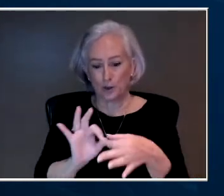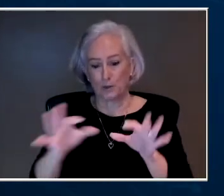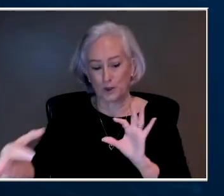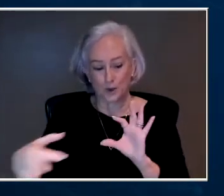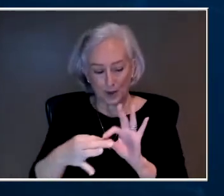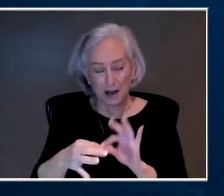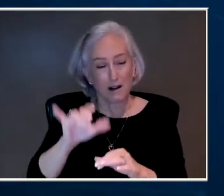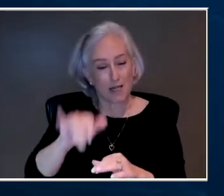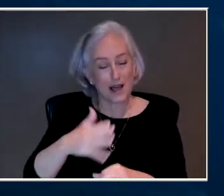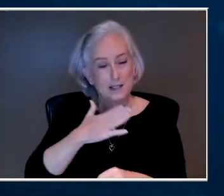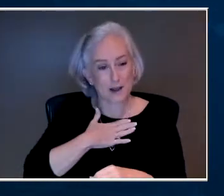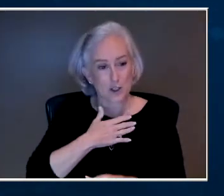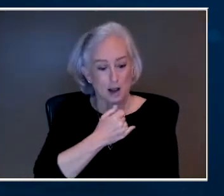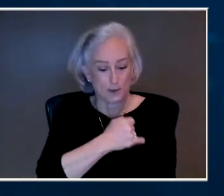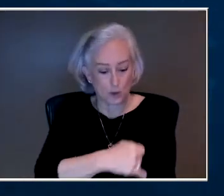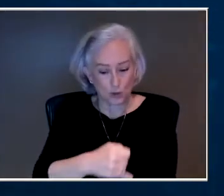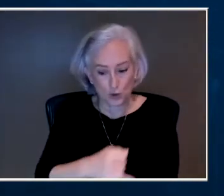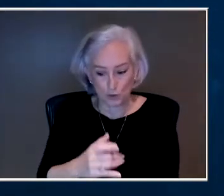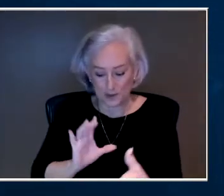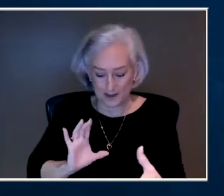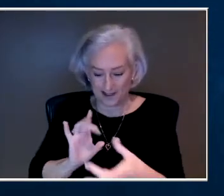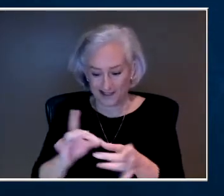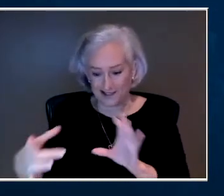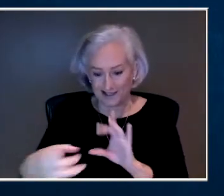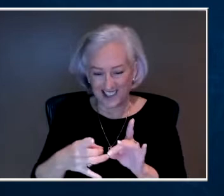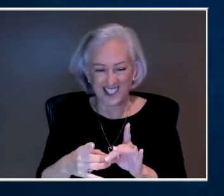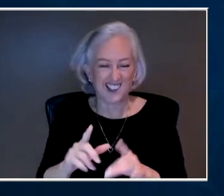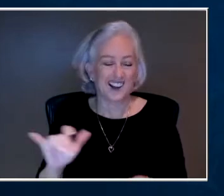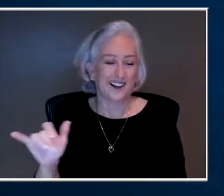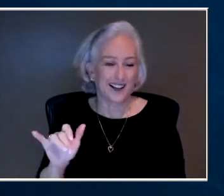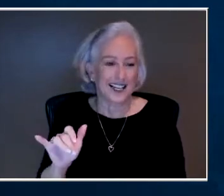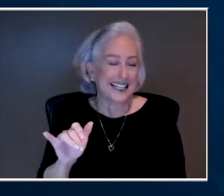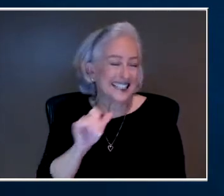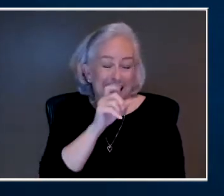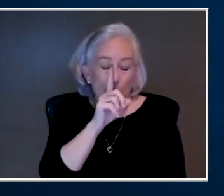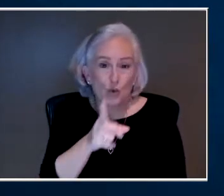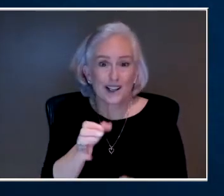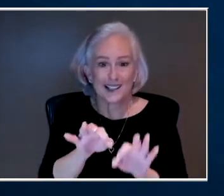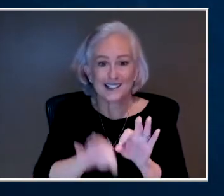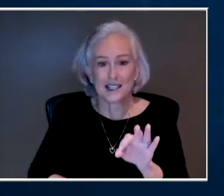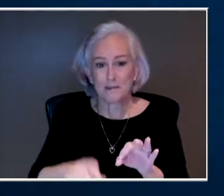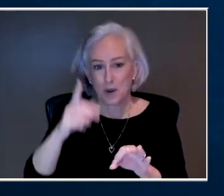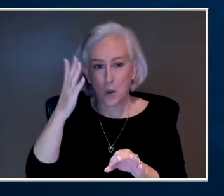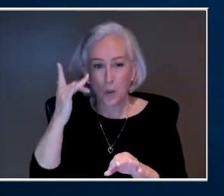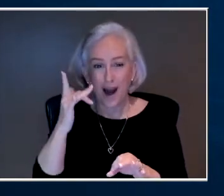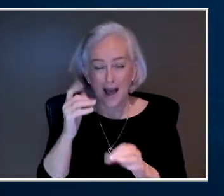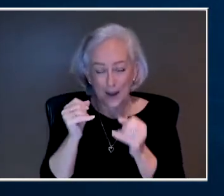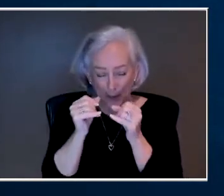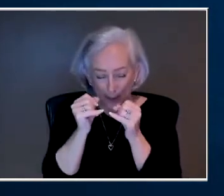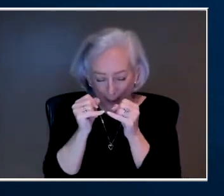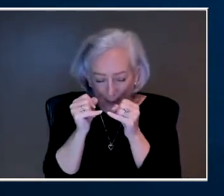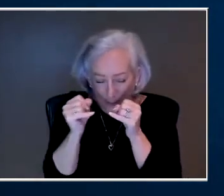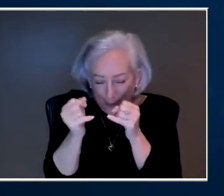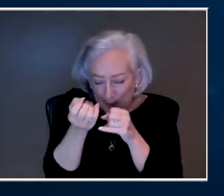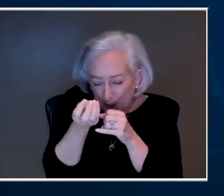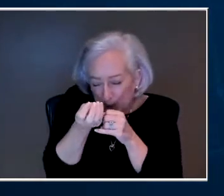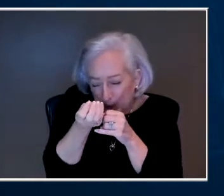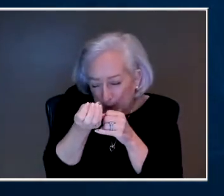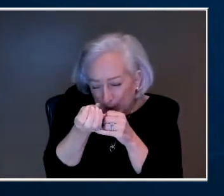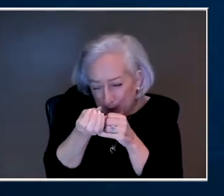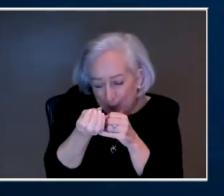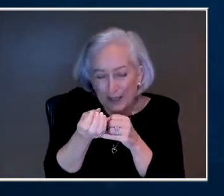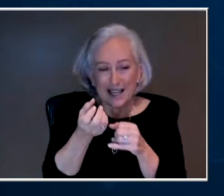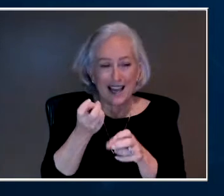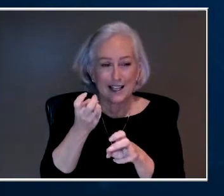plumbing. And it's not as simple because it's at such a small level, and we're using suture that is difficult to see with the